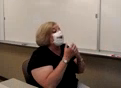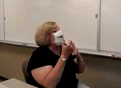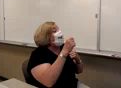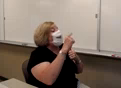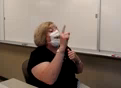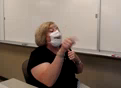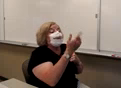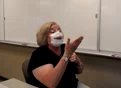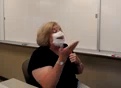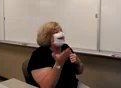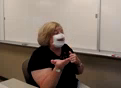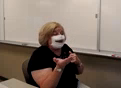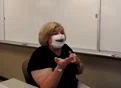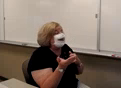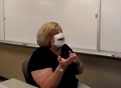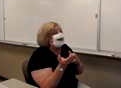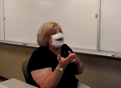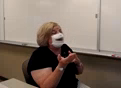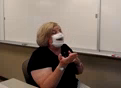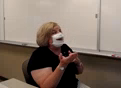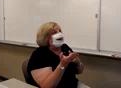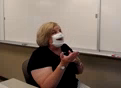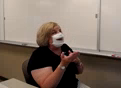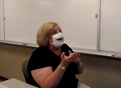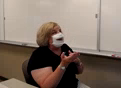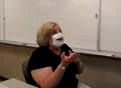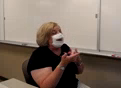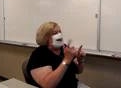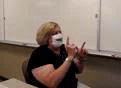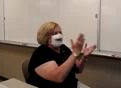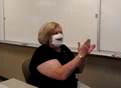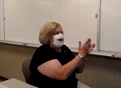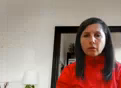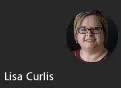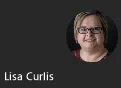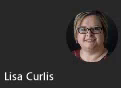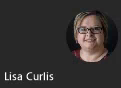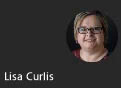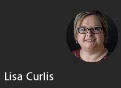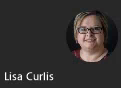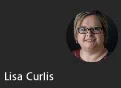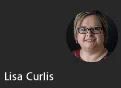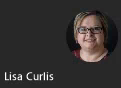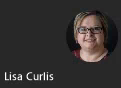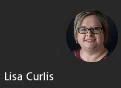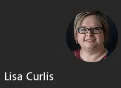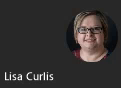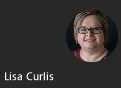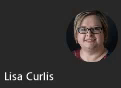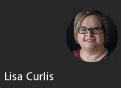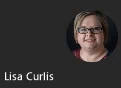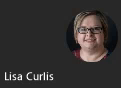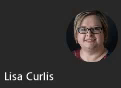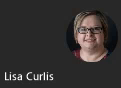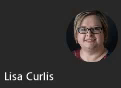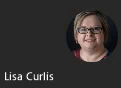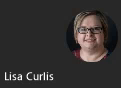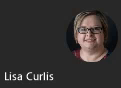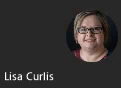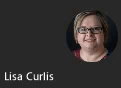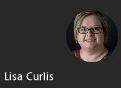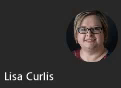only thing that I, let me stop sharing, didn't get to really show that Microsoft is